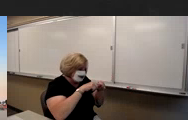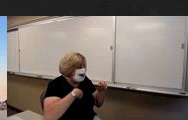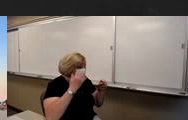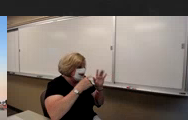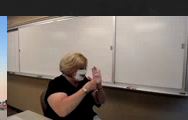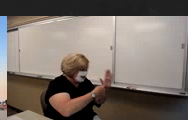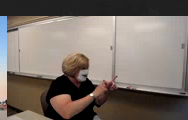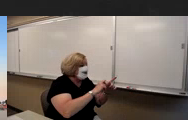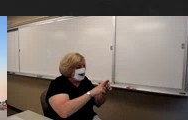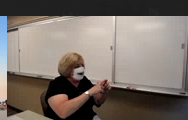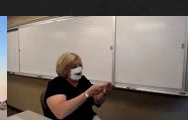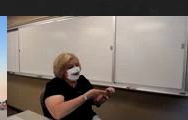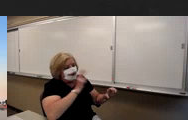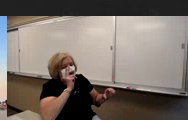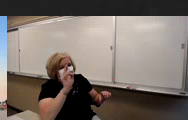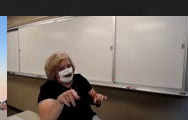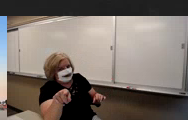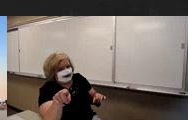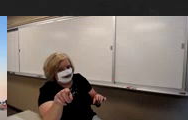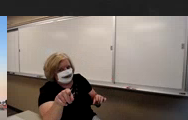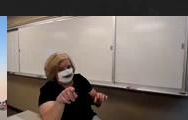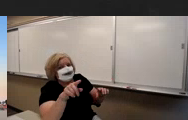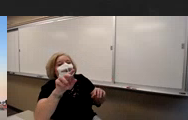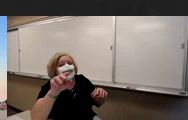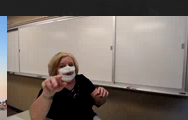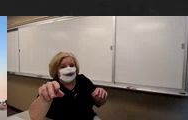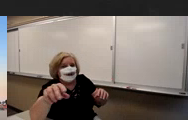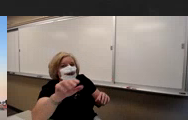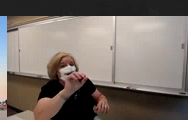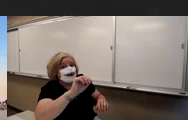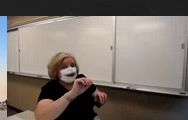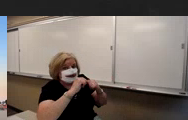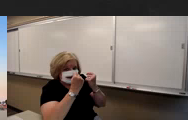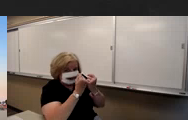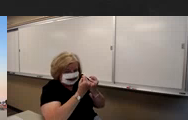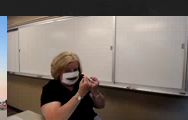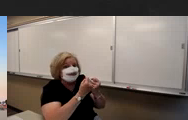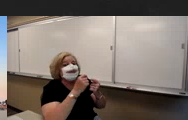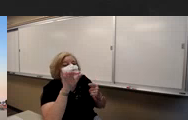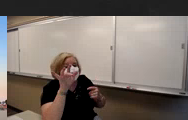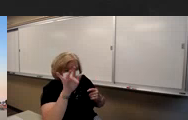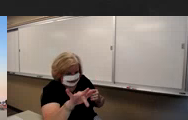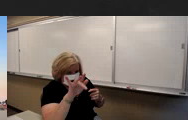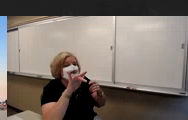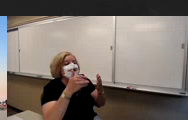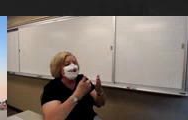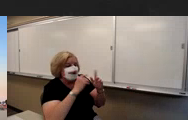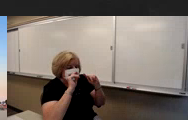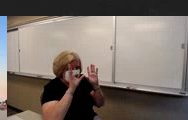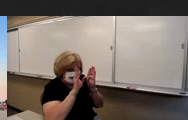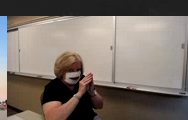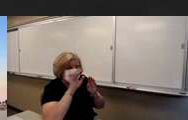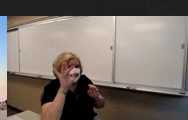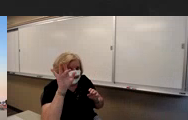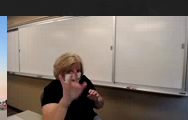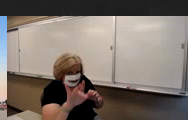off. Open the Teams desktop app and you click the new meeting desktop button,